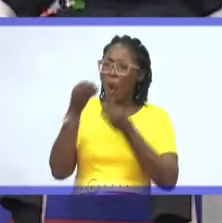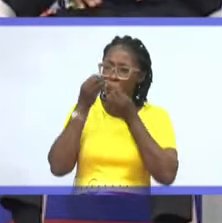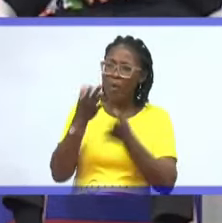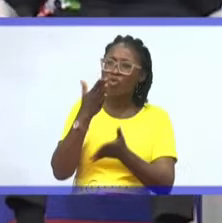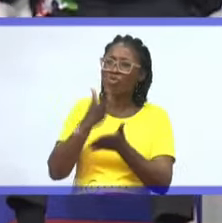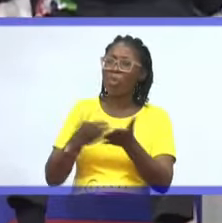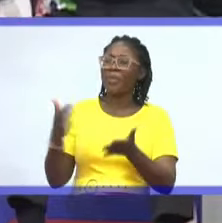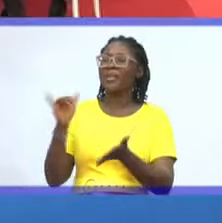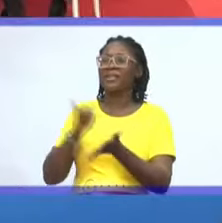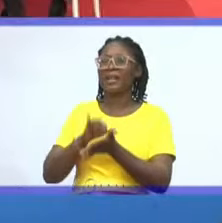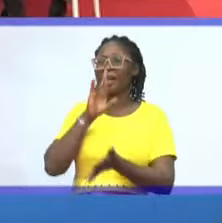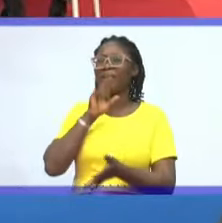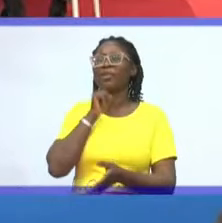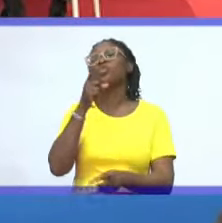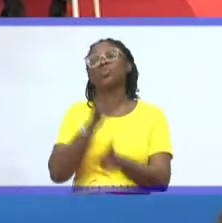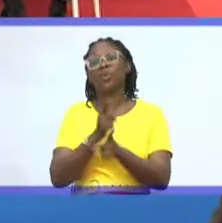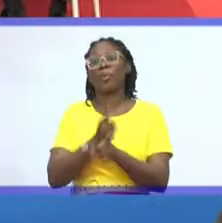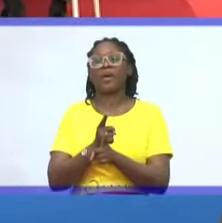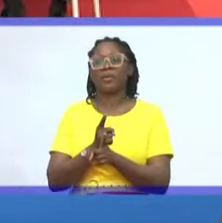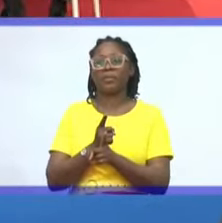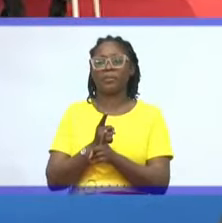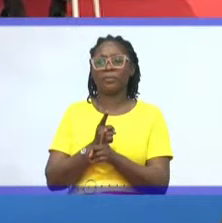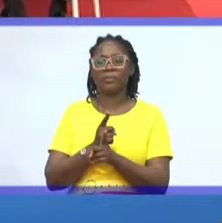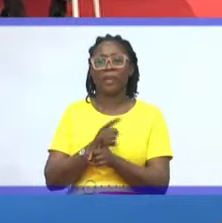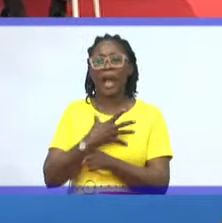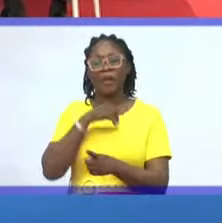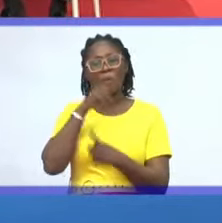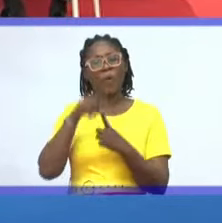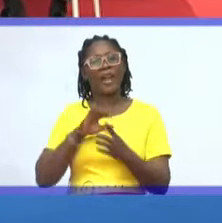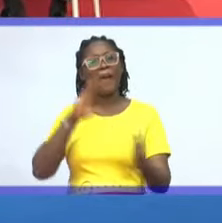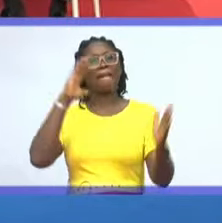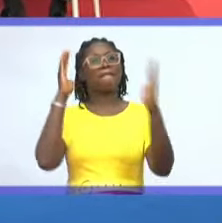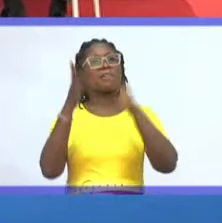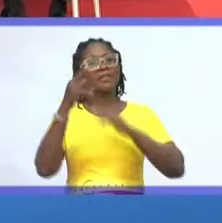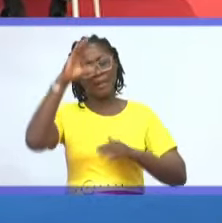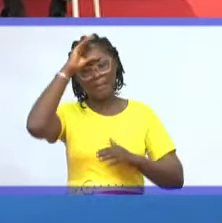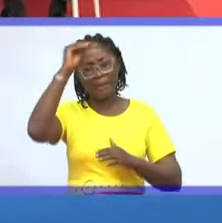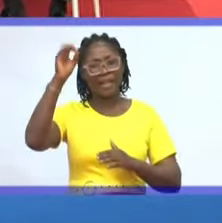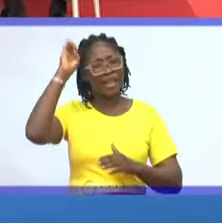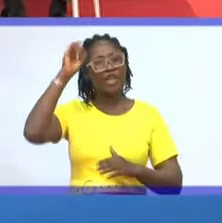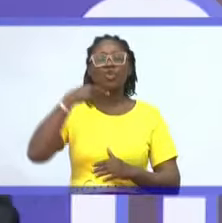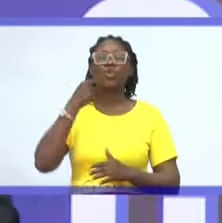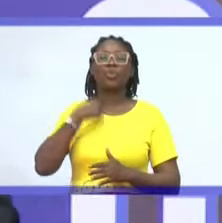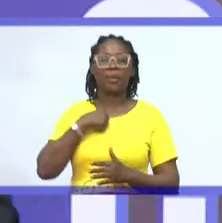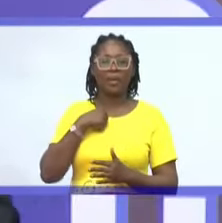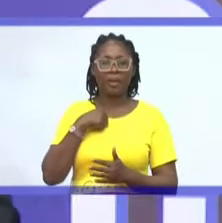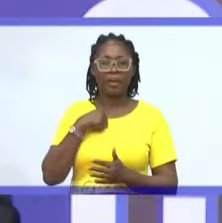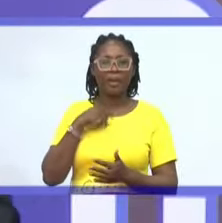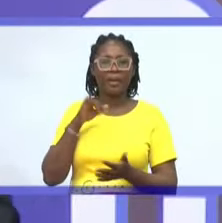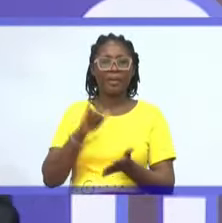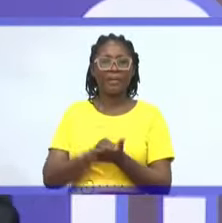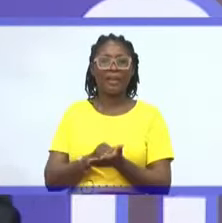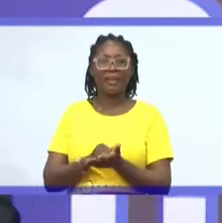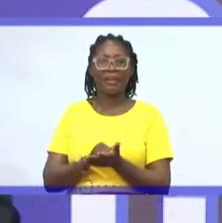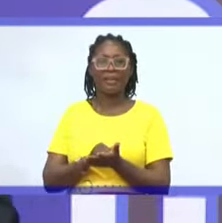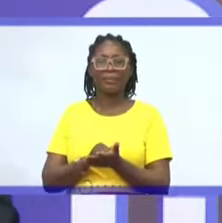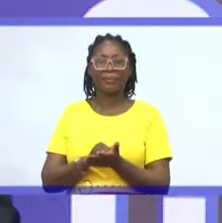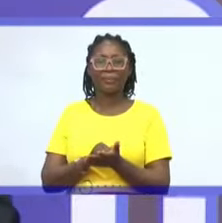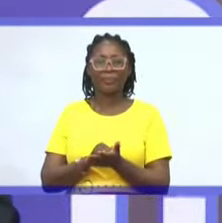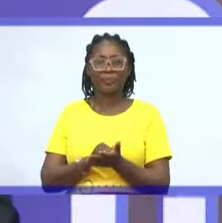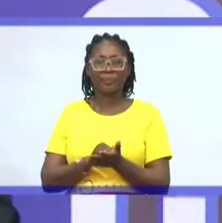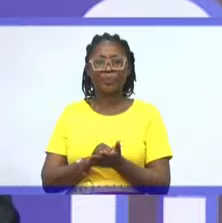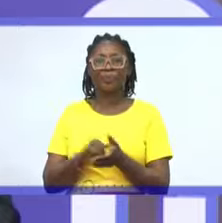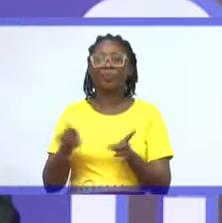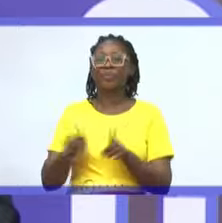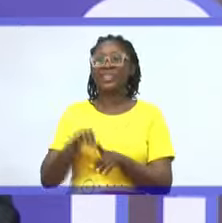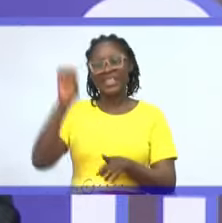you would utterly not do when you know where the next thing will come from. And when I confronted the man, he told me, he said, as I thought this man is giving him this